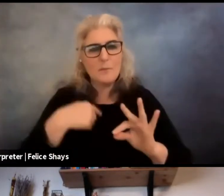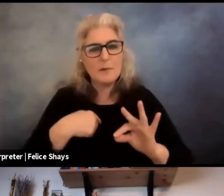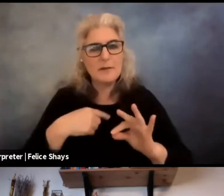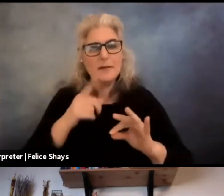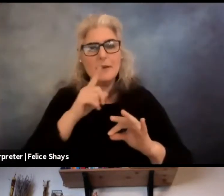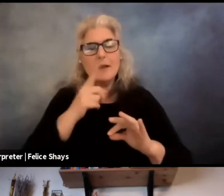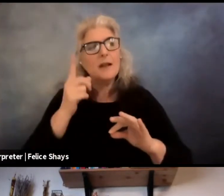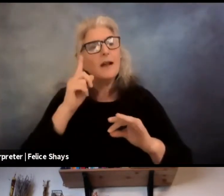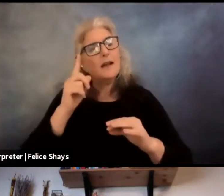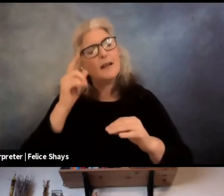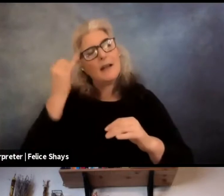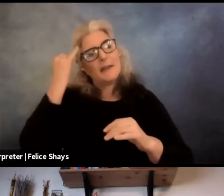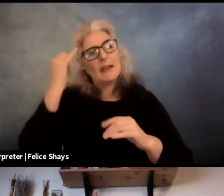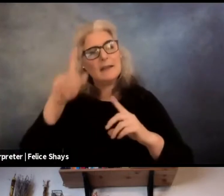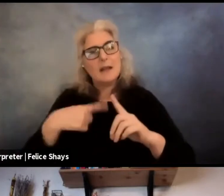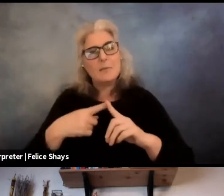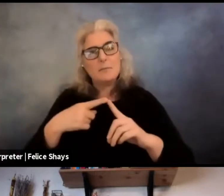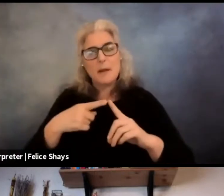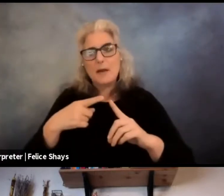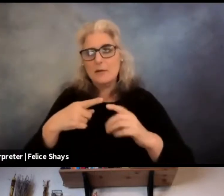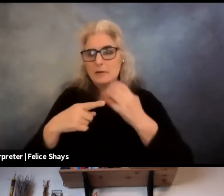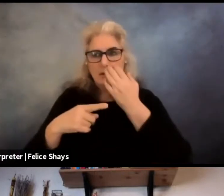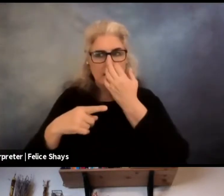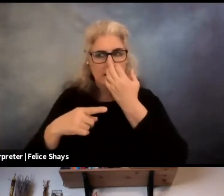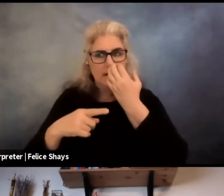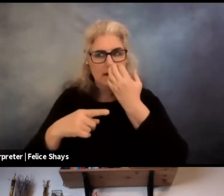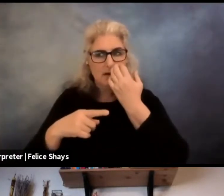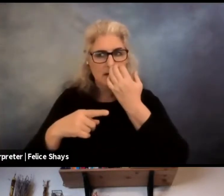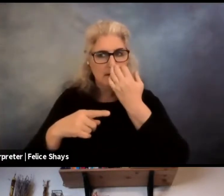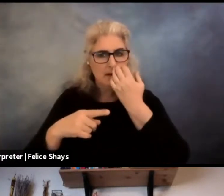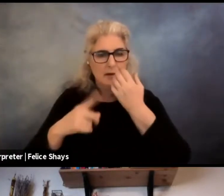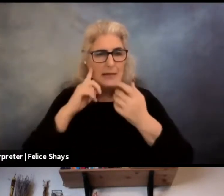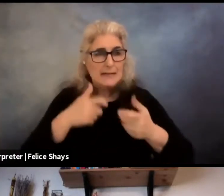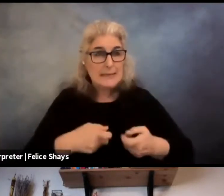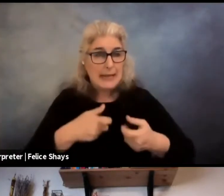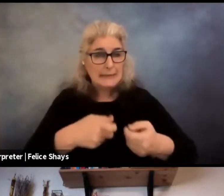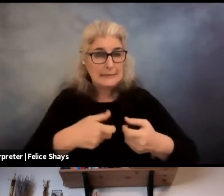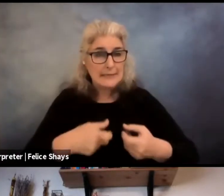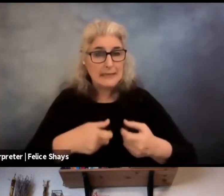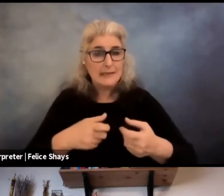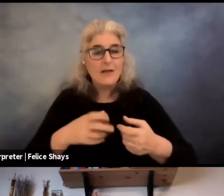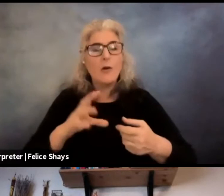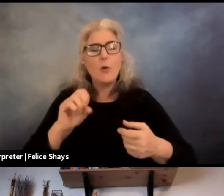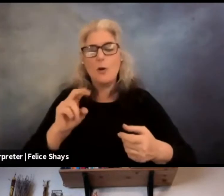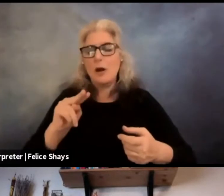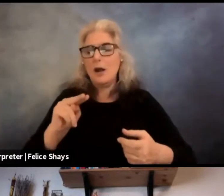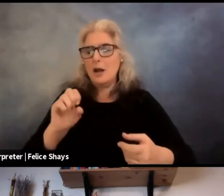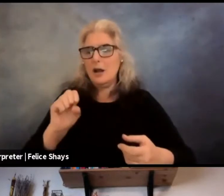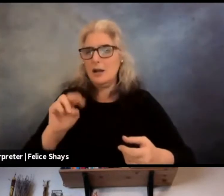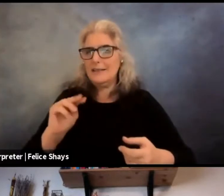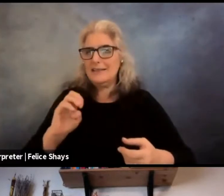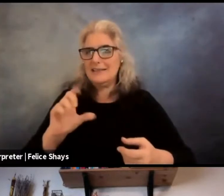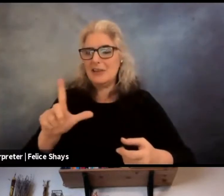texting quite a lot, and which is obviously extremely inspired this project.